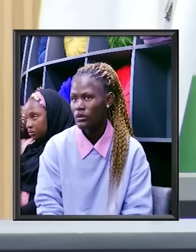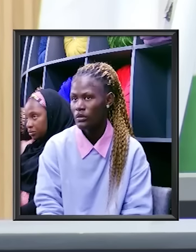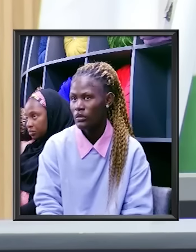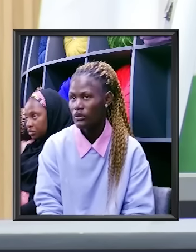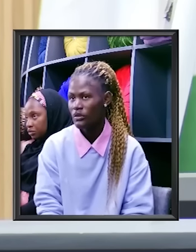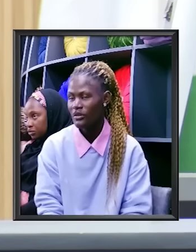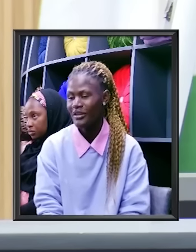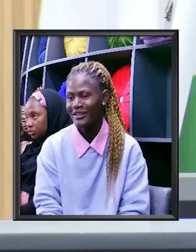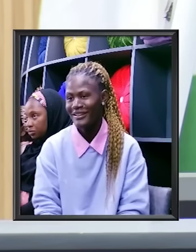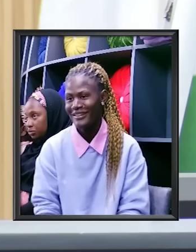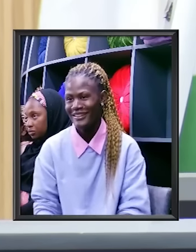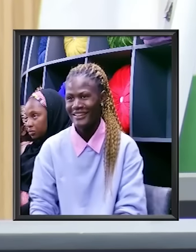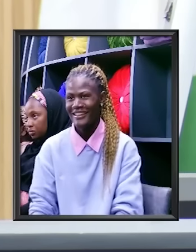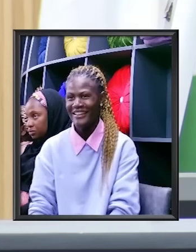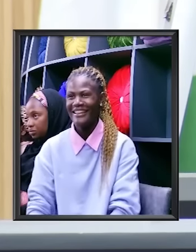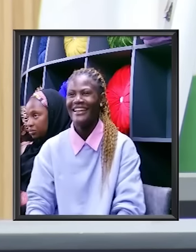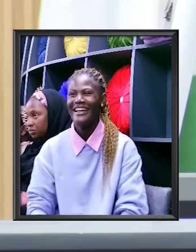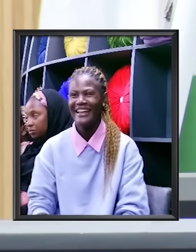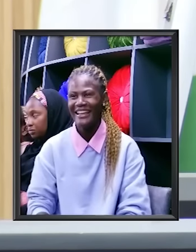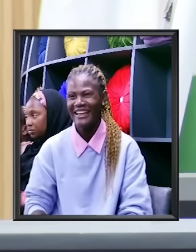you know? No, sorry.